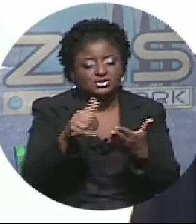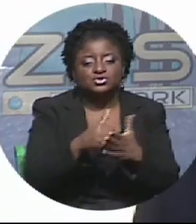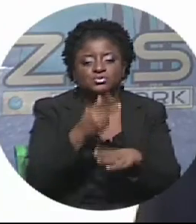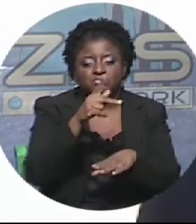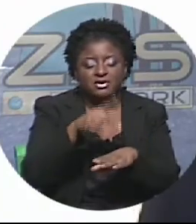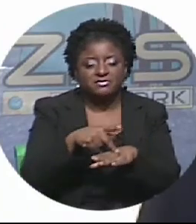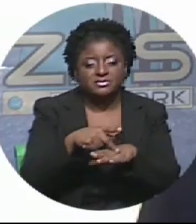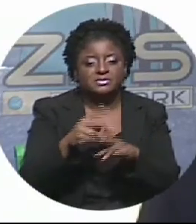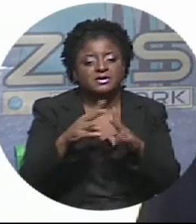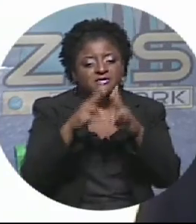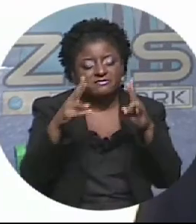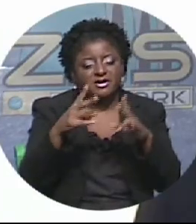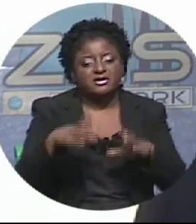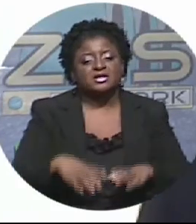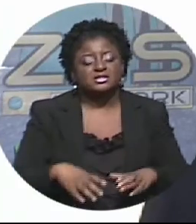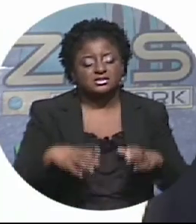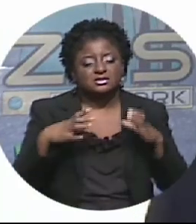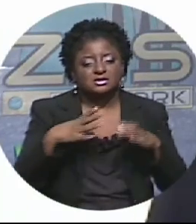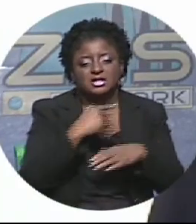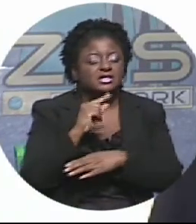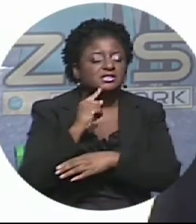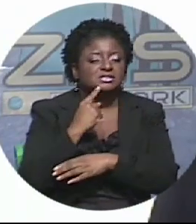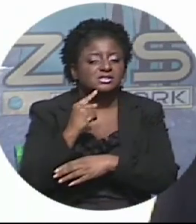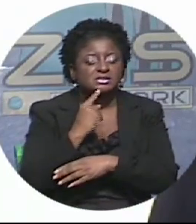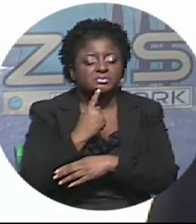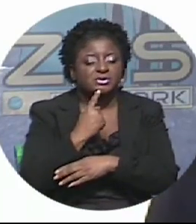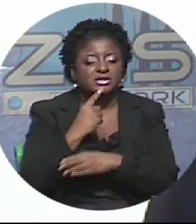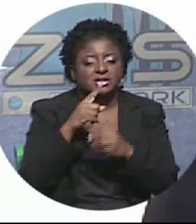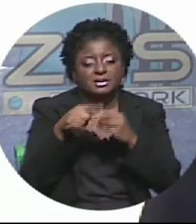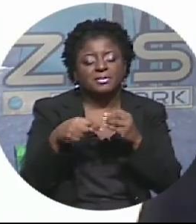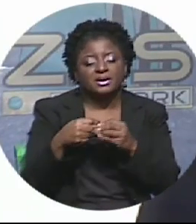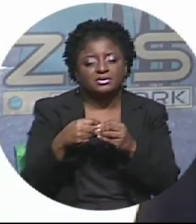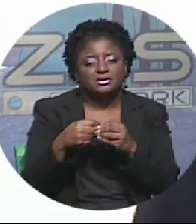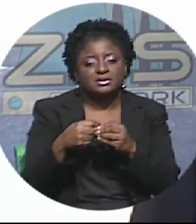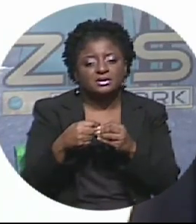concerned about and quite frankly disappointed at the pace at which Ministry of Works is going right now.